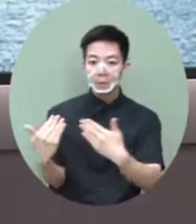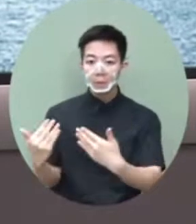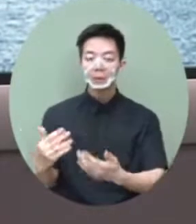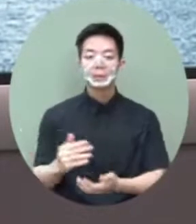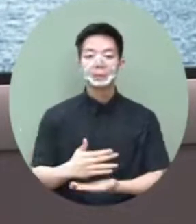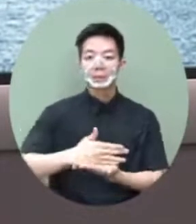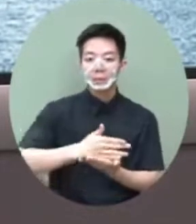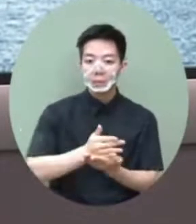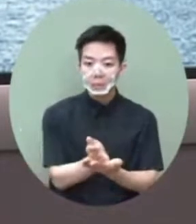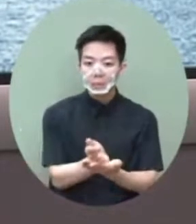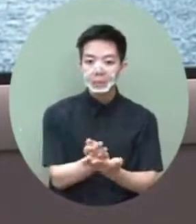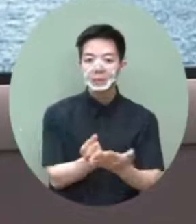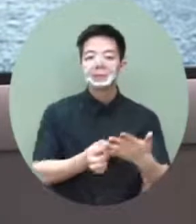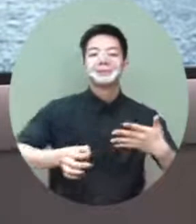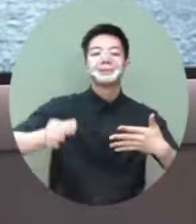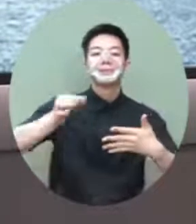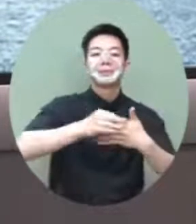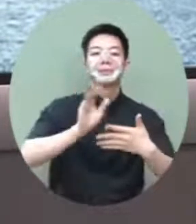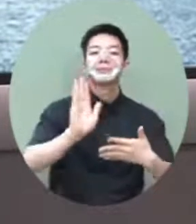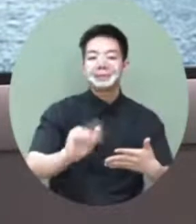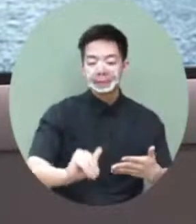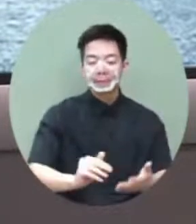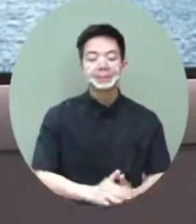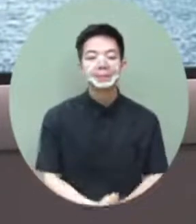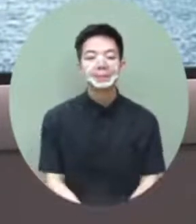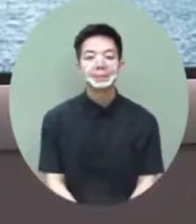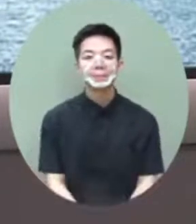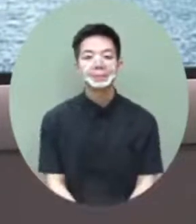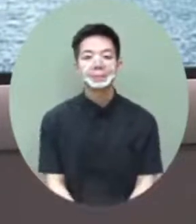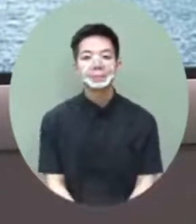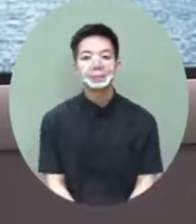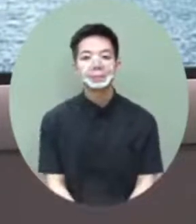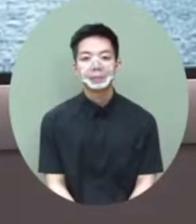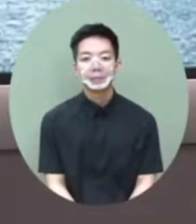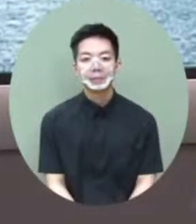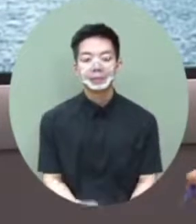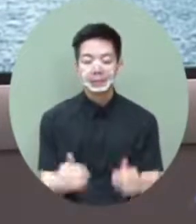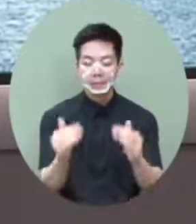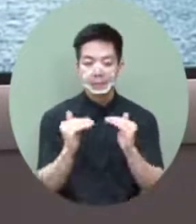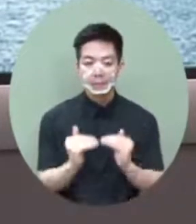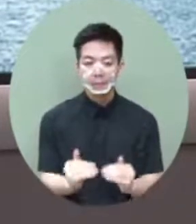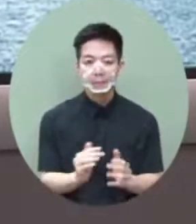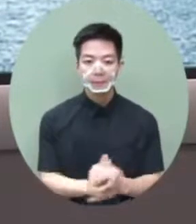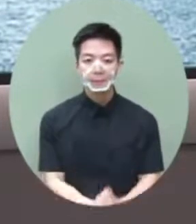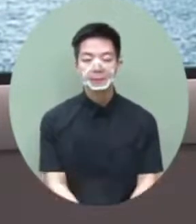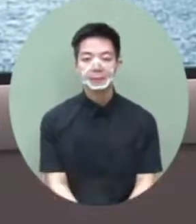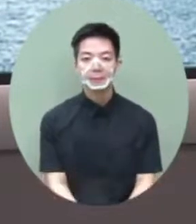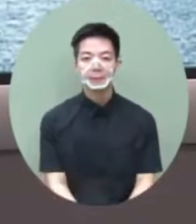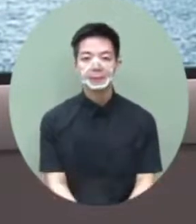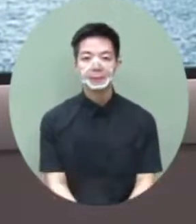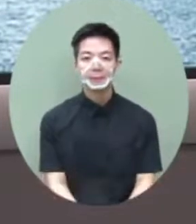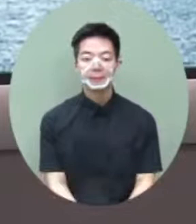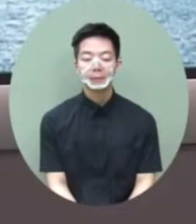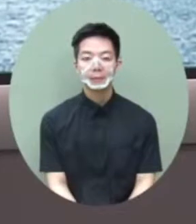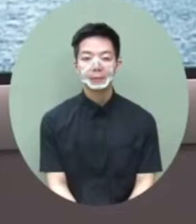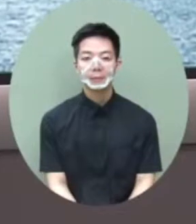And that each patient will be receiving better care and treatment. Next question.